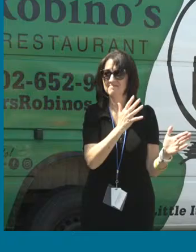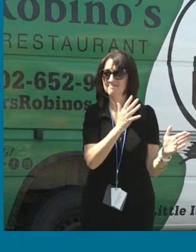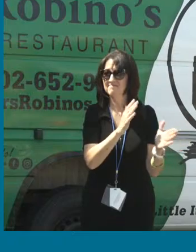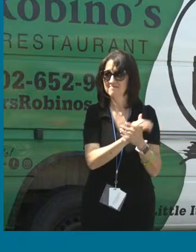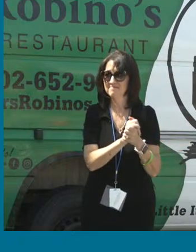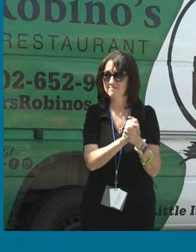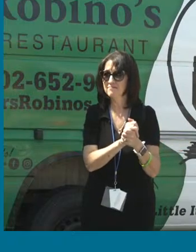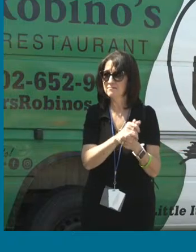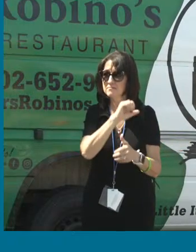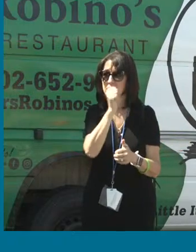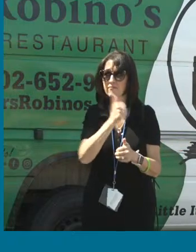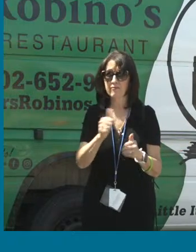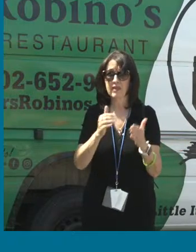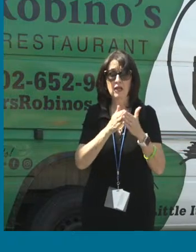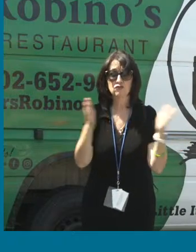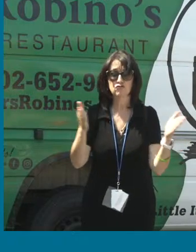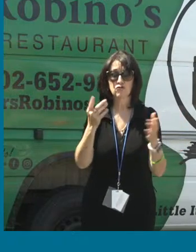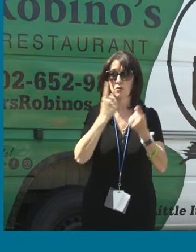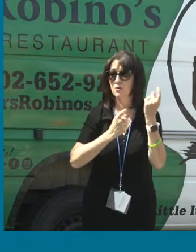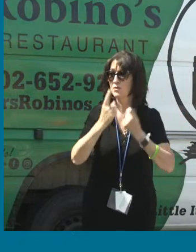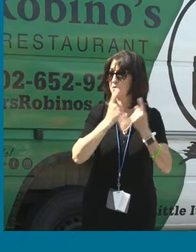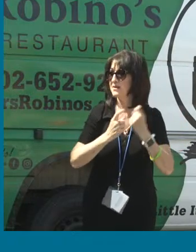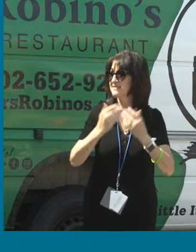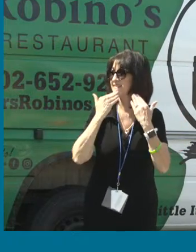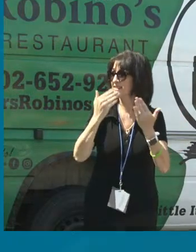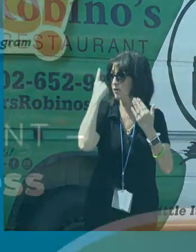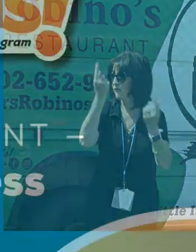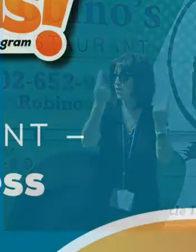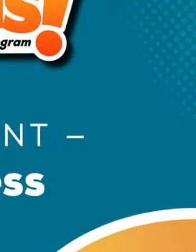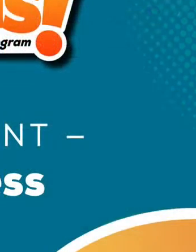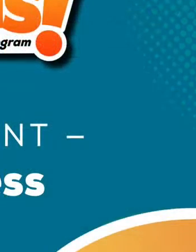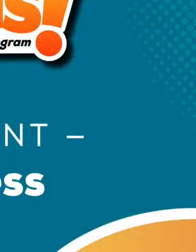If there are no general questions, we'll do individuals. Thank you very much for coming.